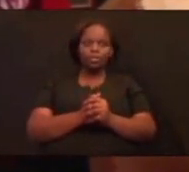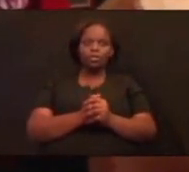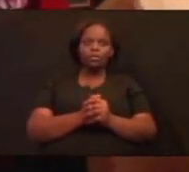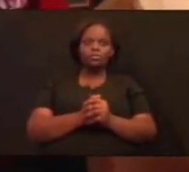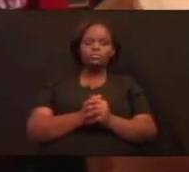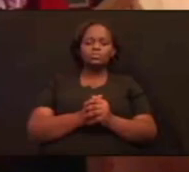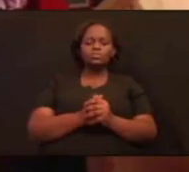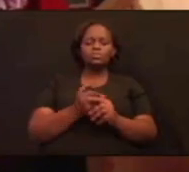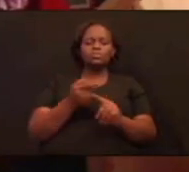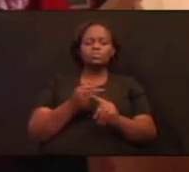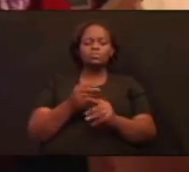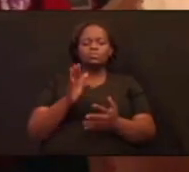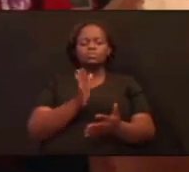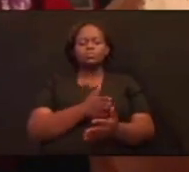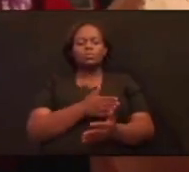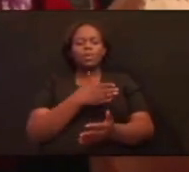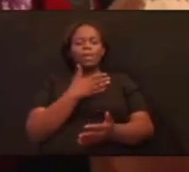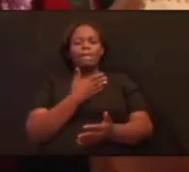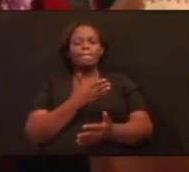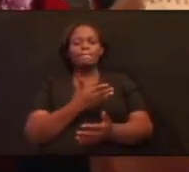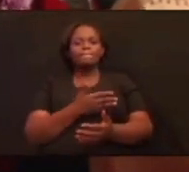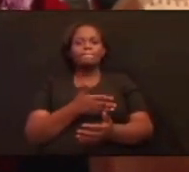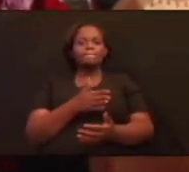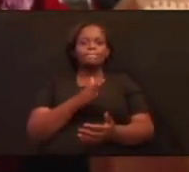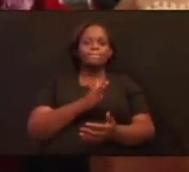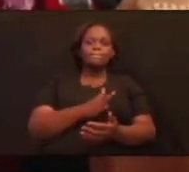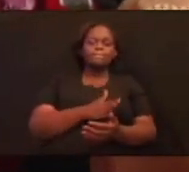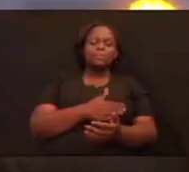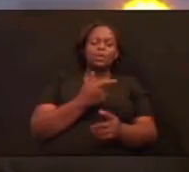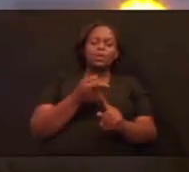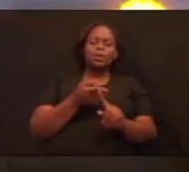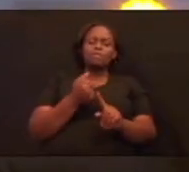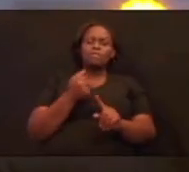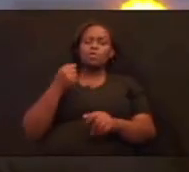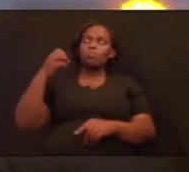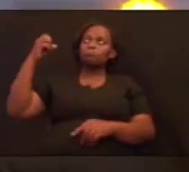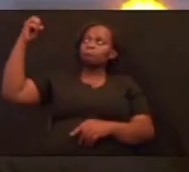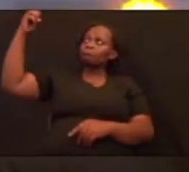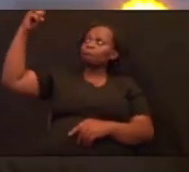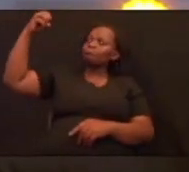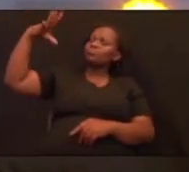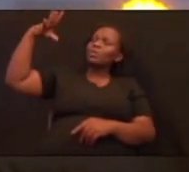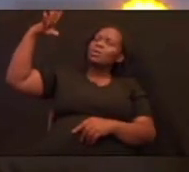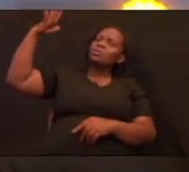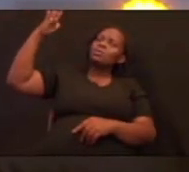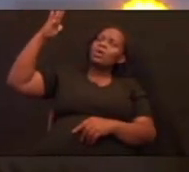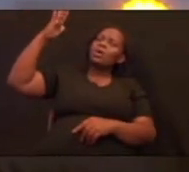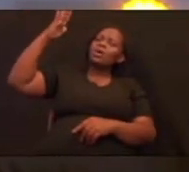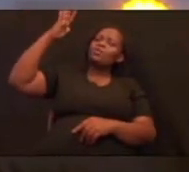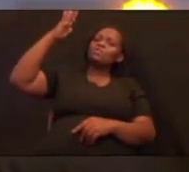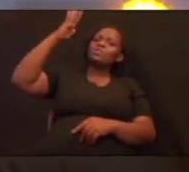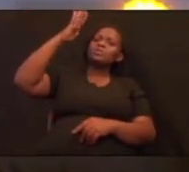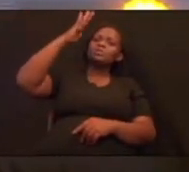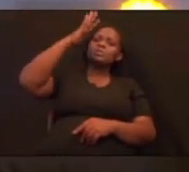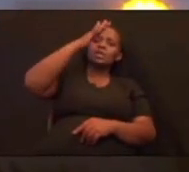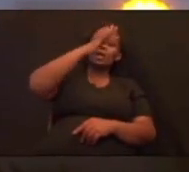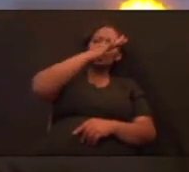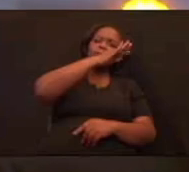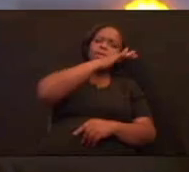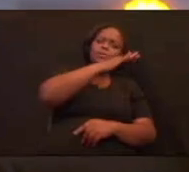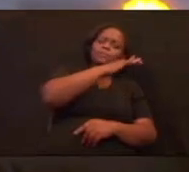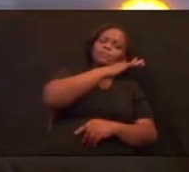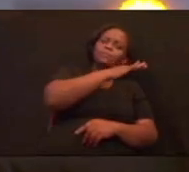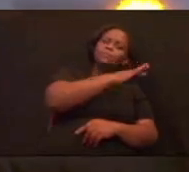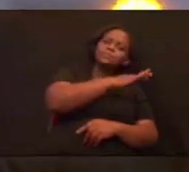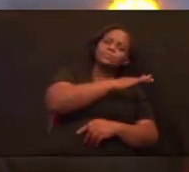From the rising of the sun to the setting of the